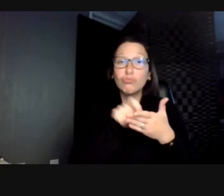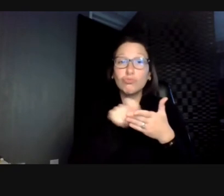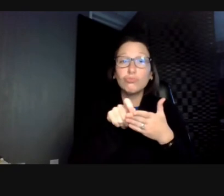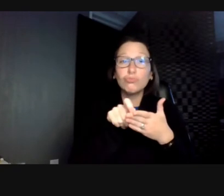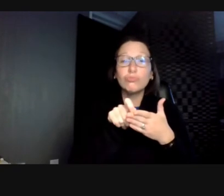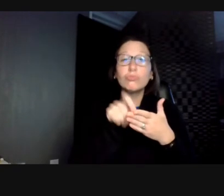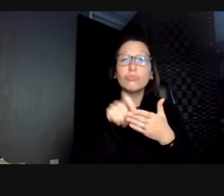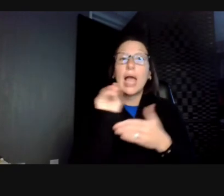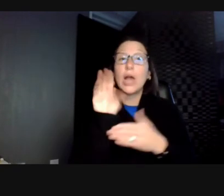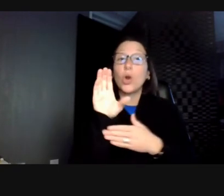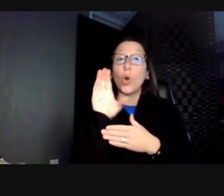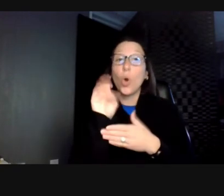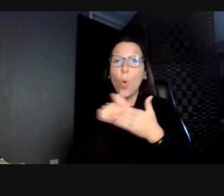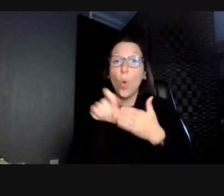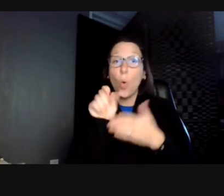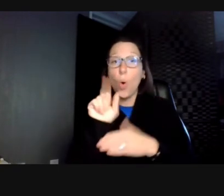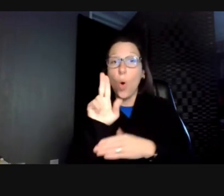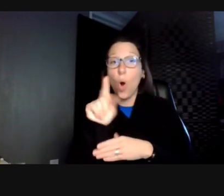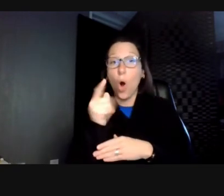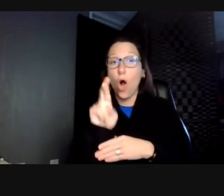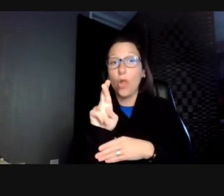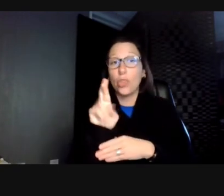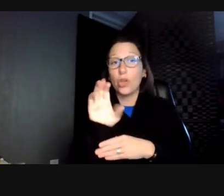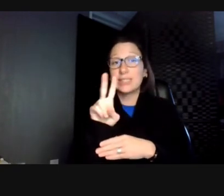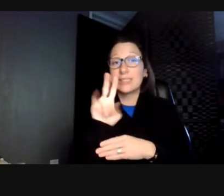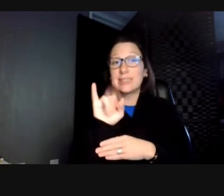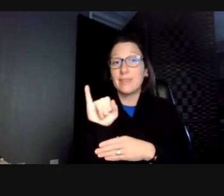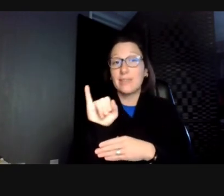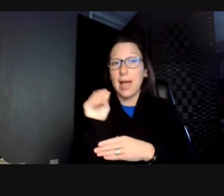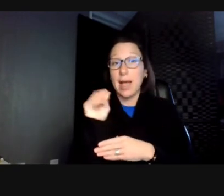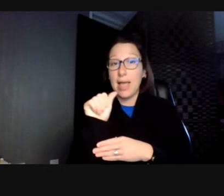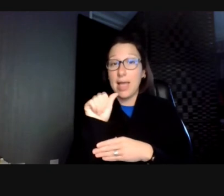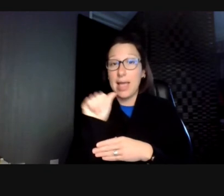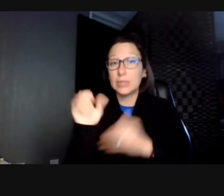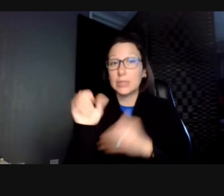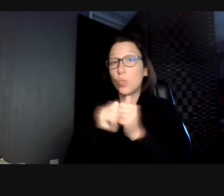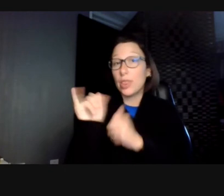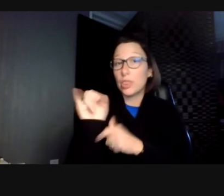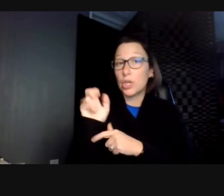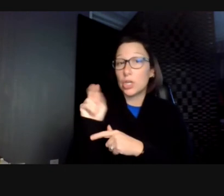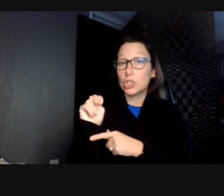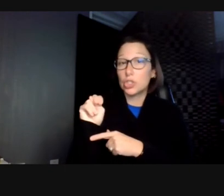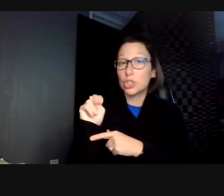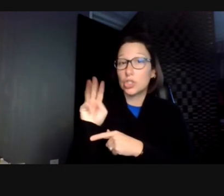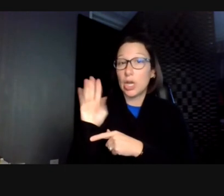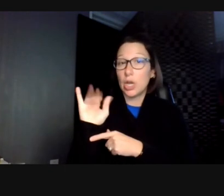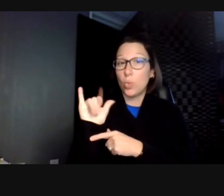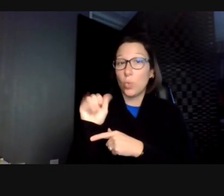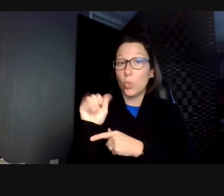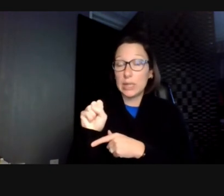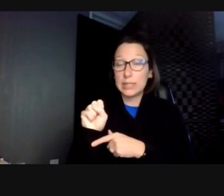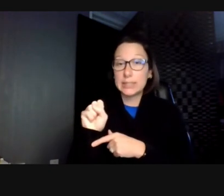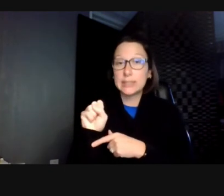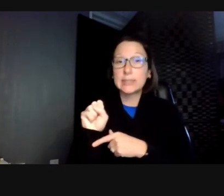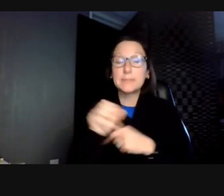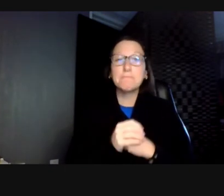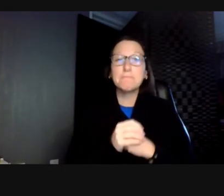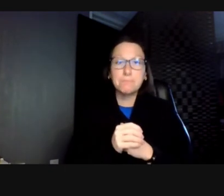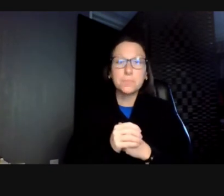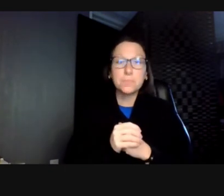Jennifer Willis on CVI and AAC that we've been presenting on quite often also throughout this